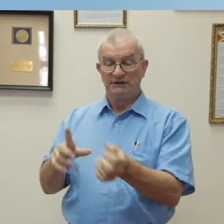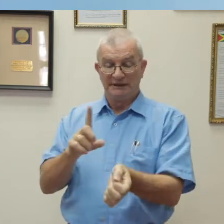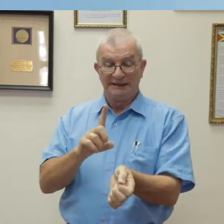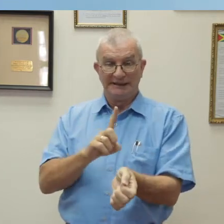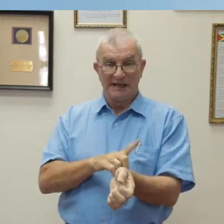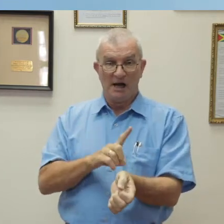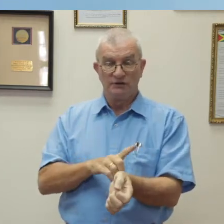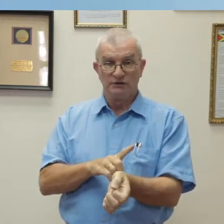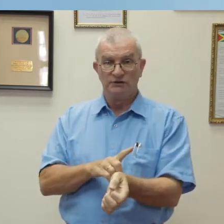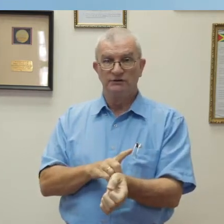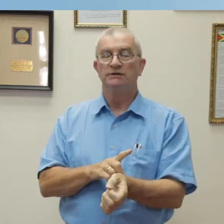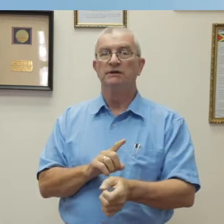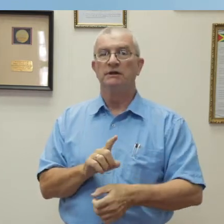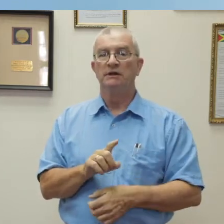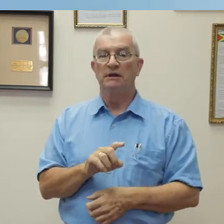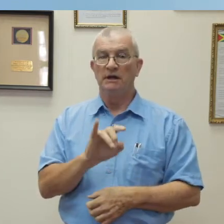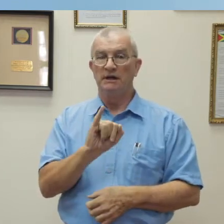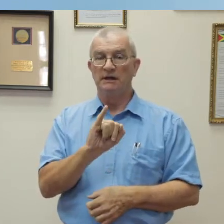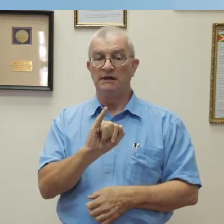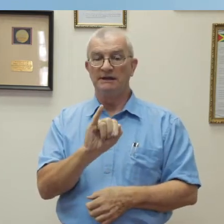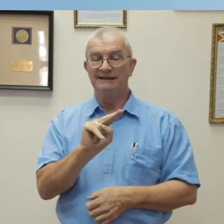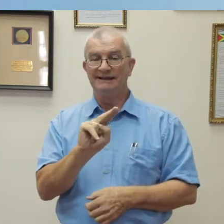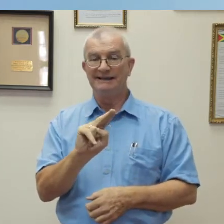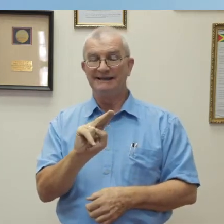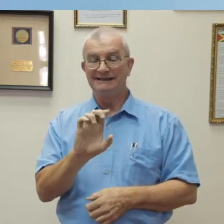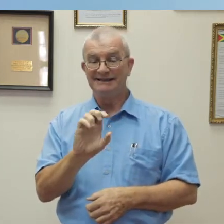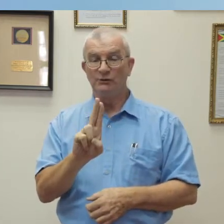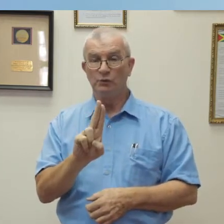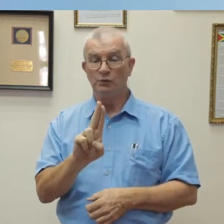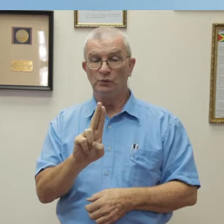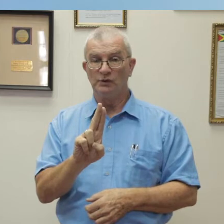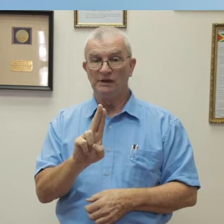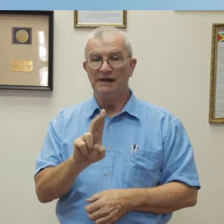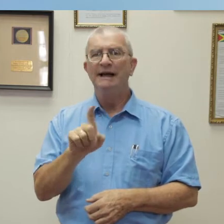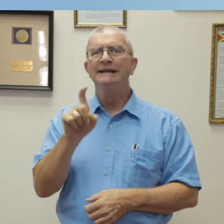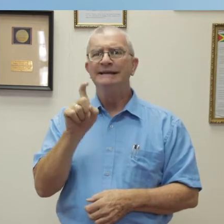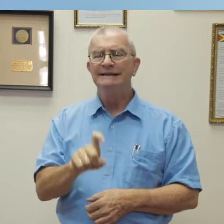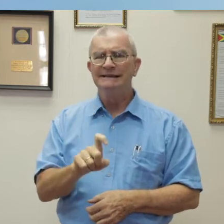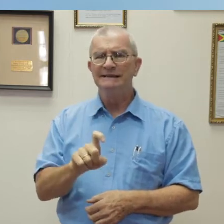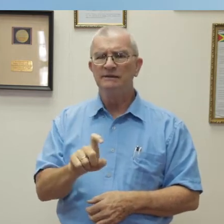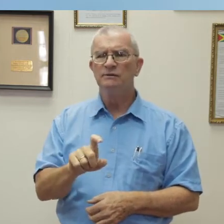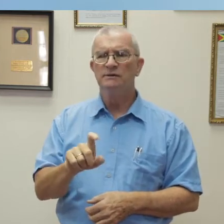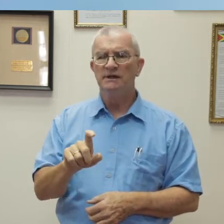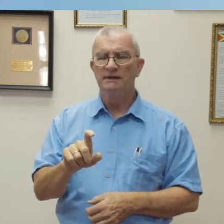care often need to intubate the patient.